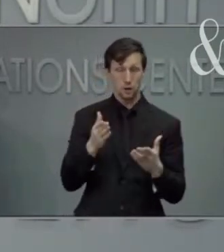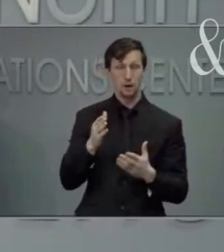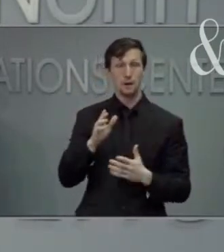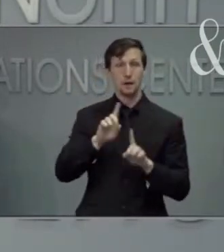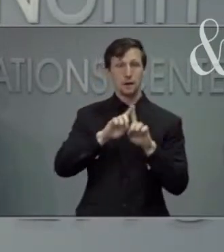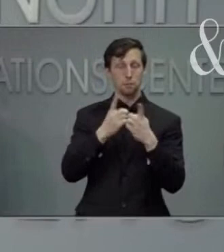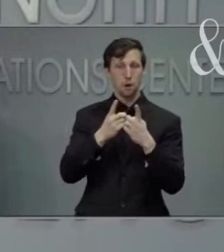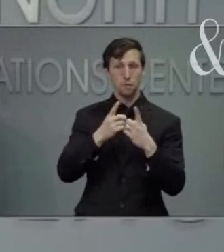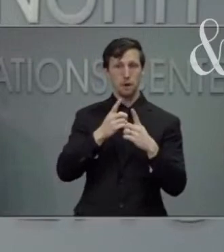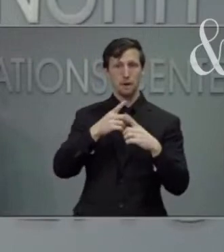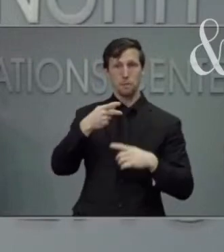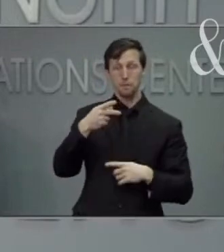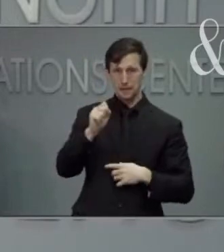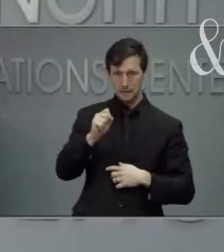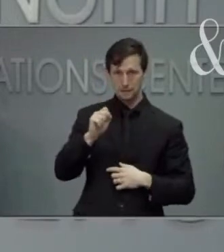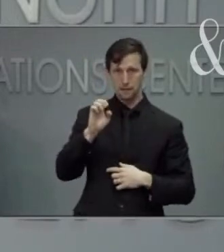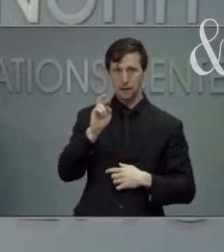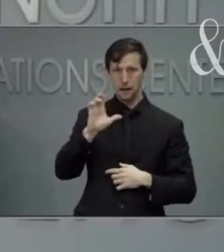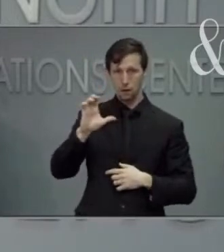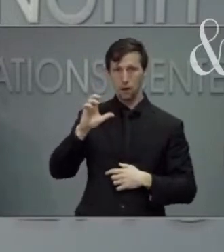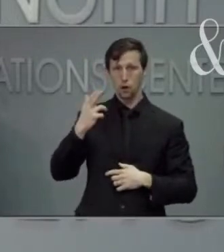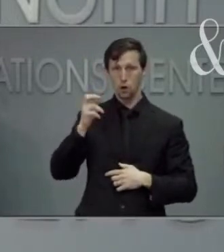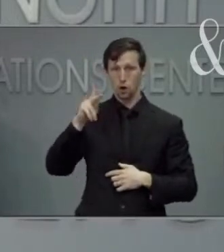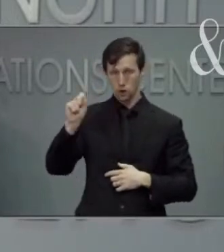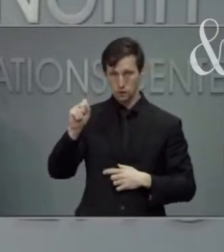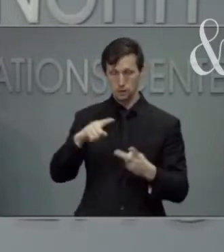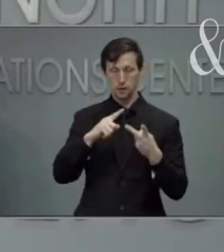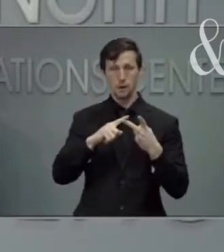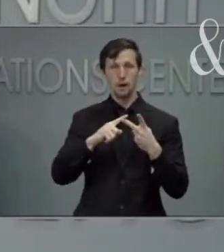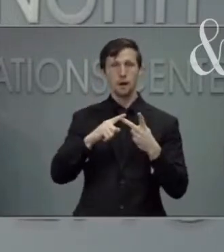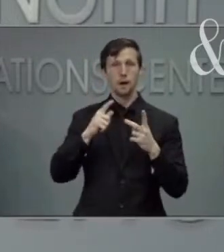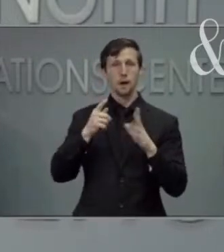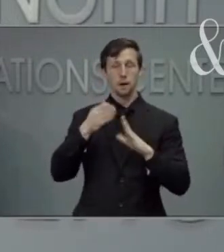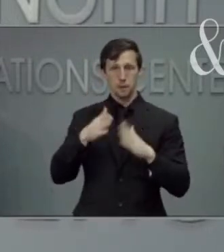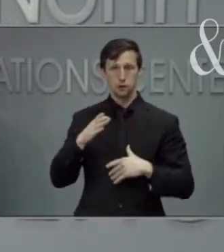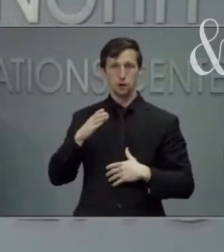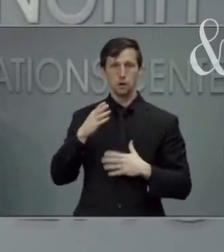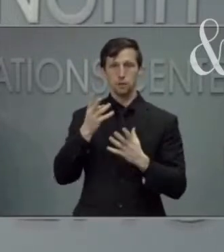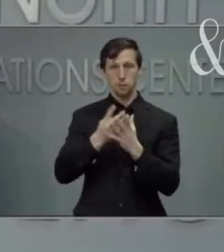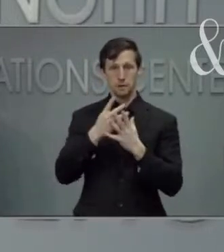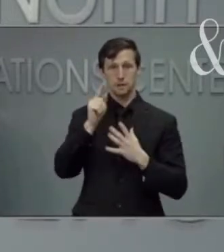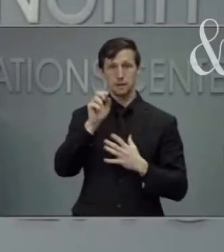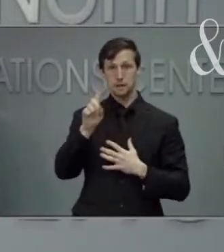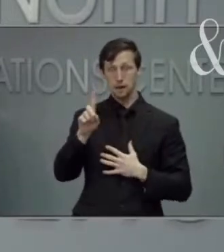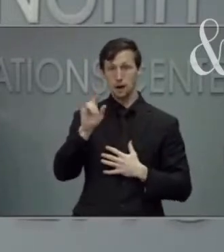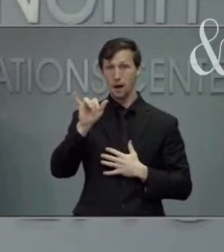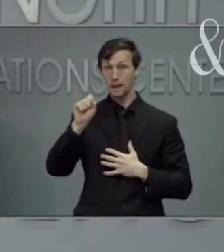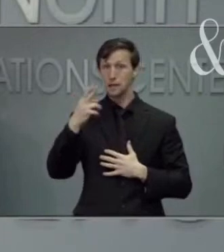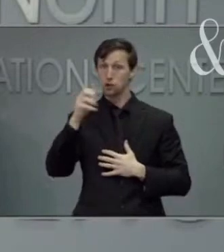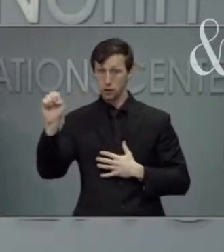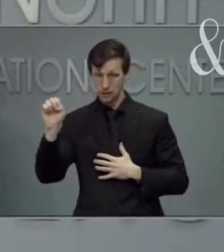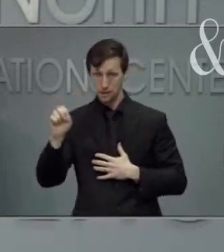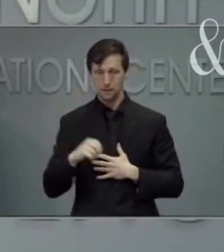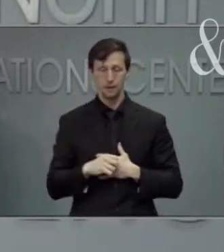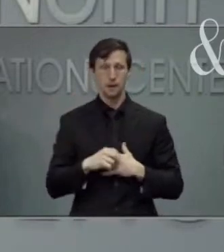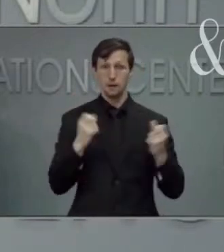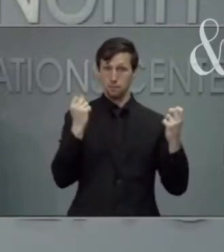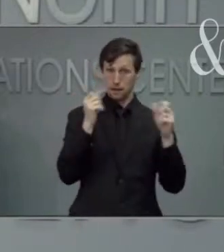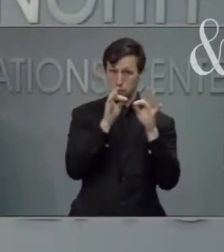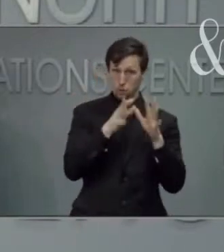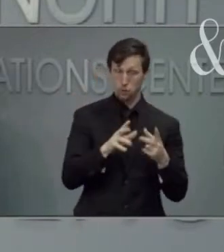Eric Hooks, Commissioner of Prisons Todd Ishii, Monica McGee and David Payne are our sign language